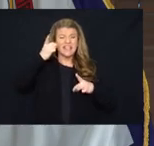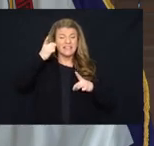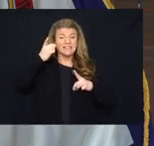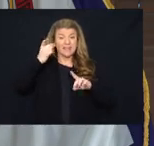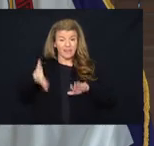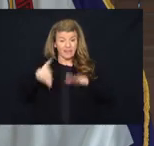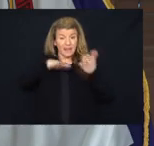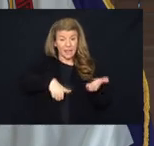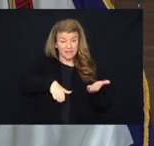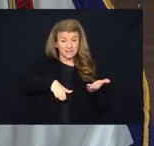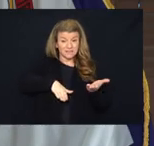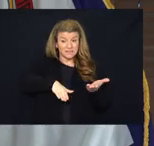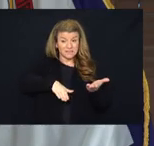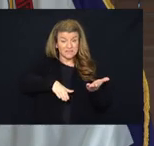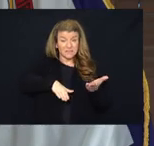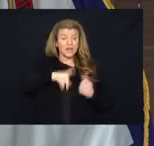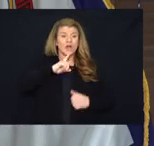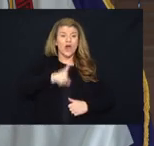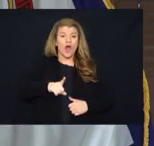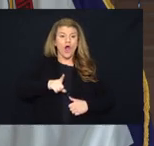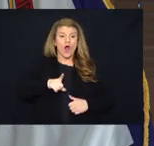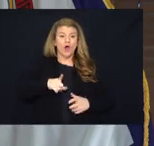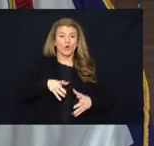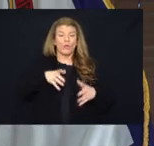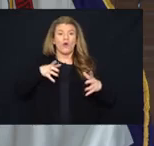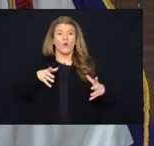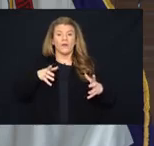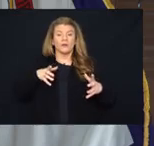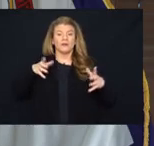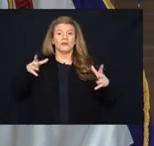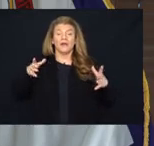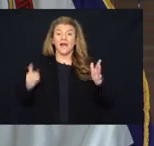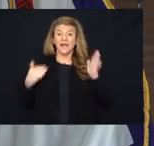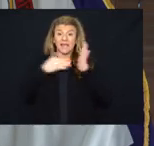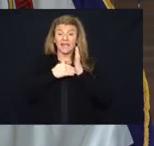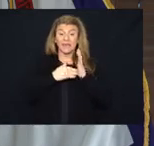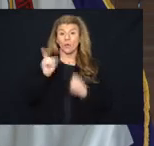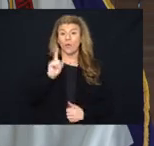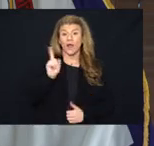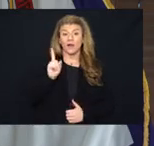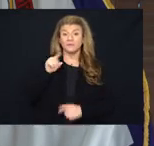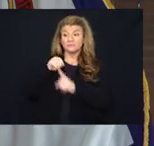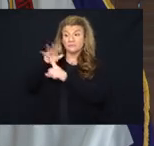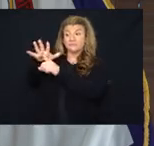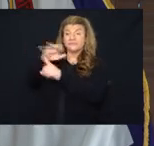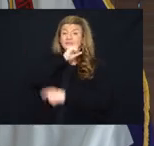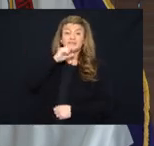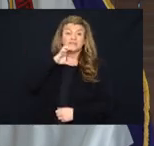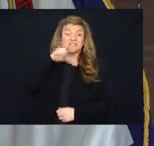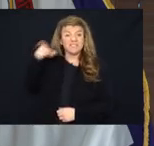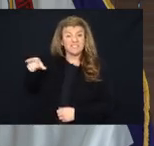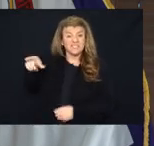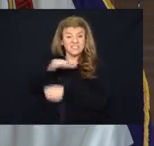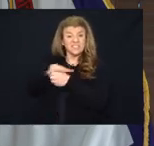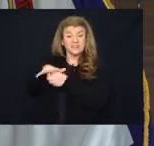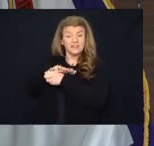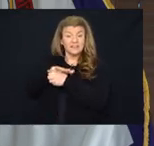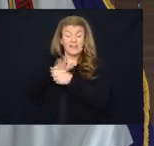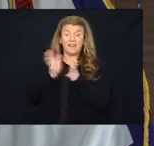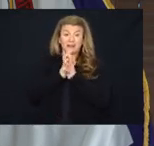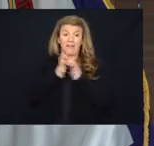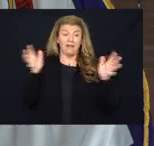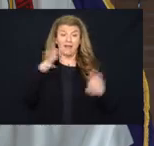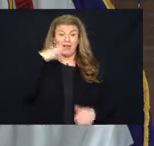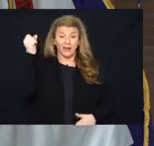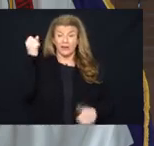deaths are growing again with our elderly people. You know, there's an awful lot of our elderly people